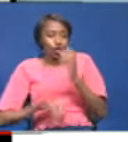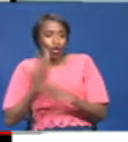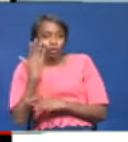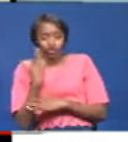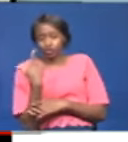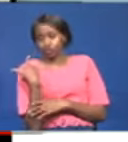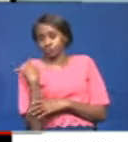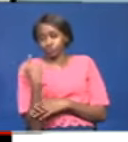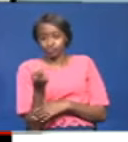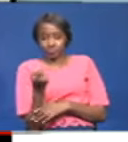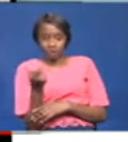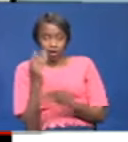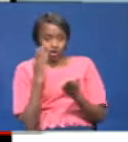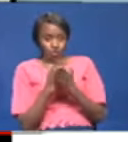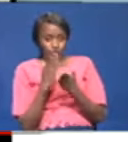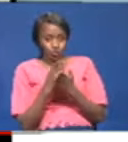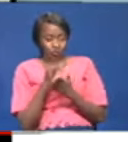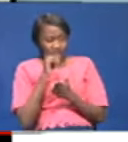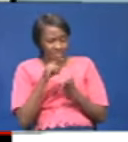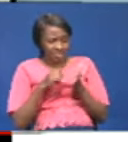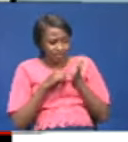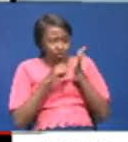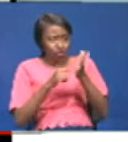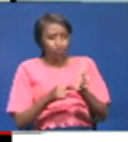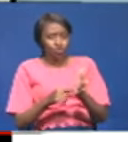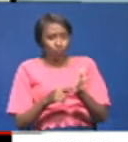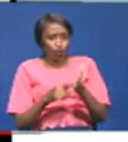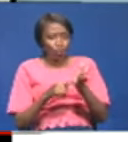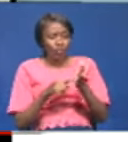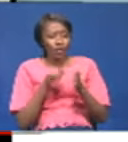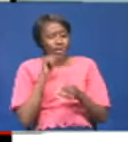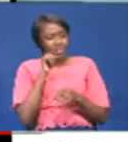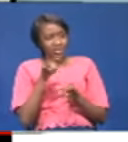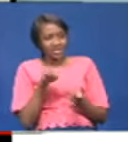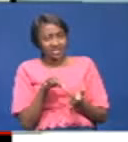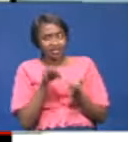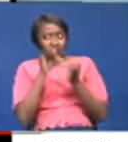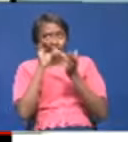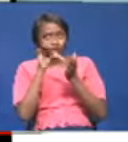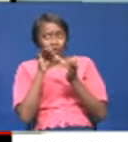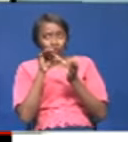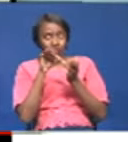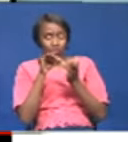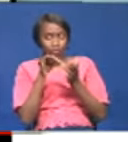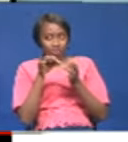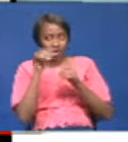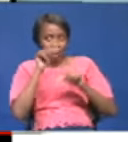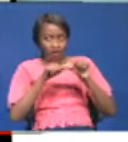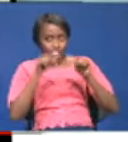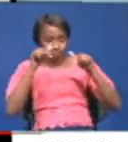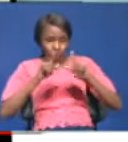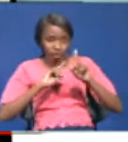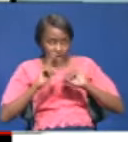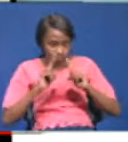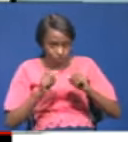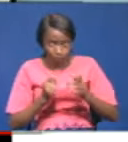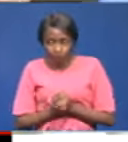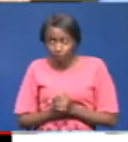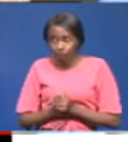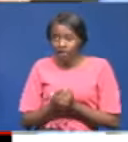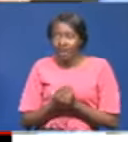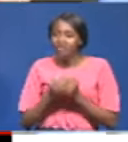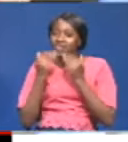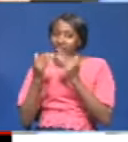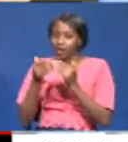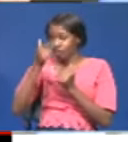plan, does it address these unique complexities in addressing online hate speech that you've cited tonight? You know, I'm glad you raised it, because I was going to